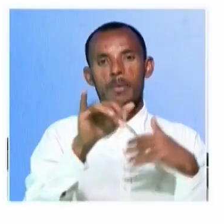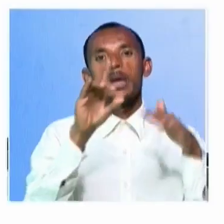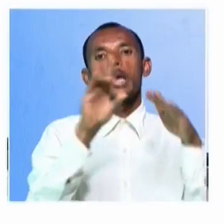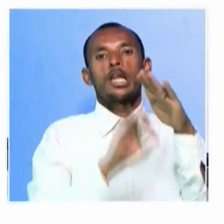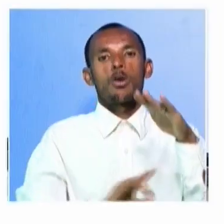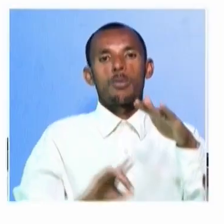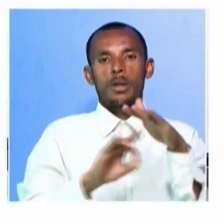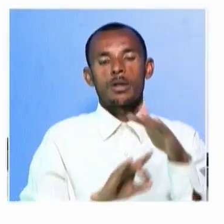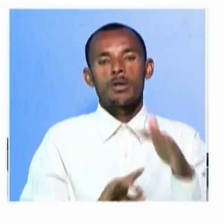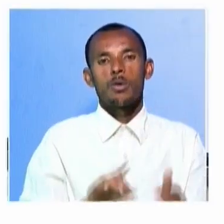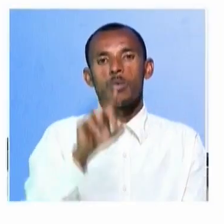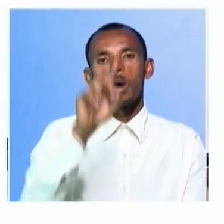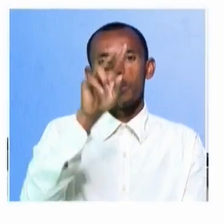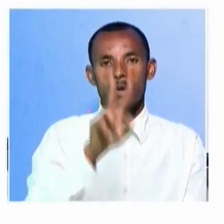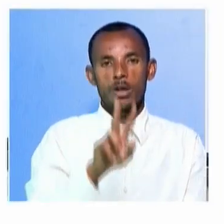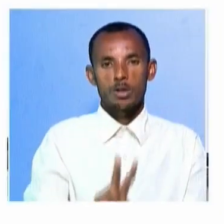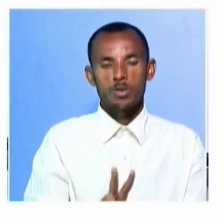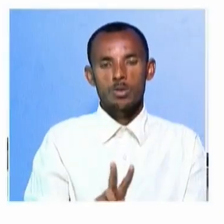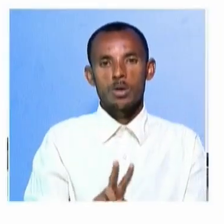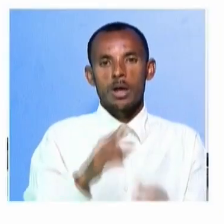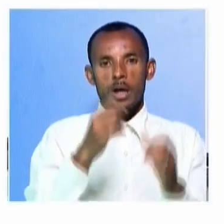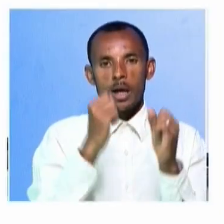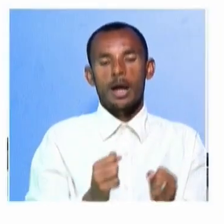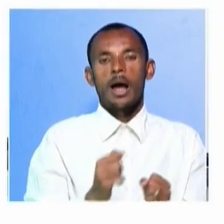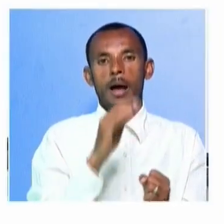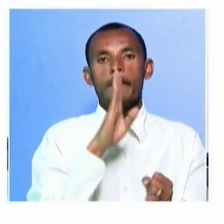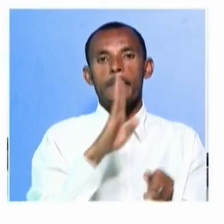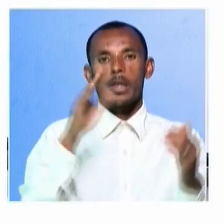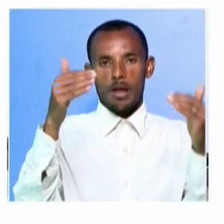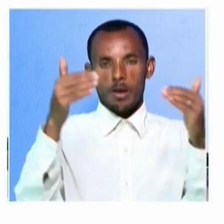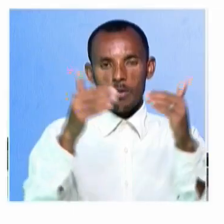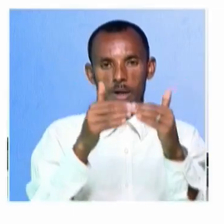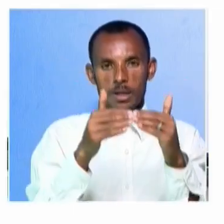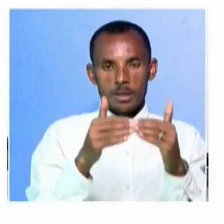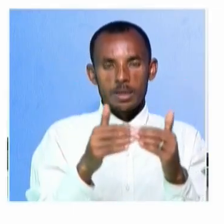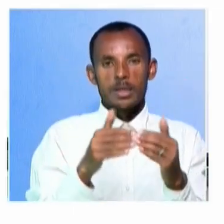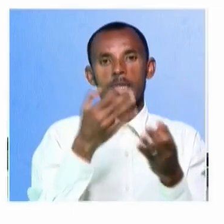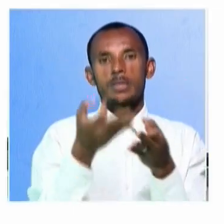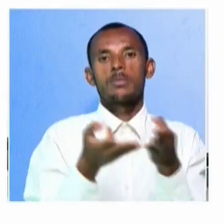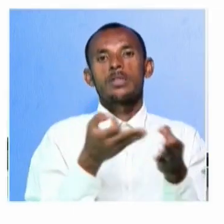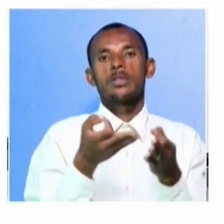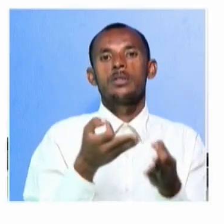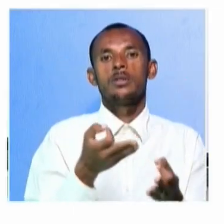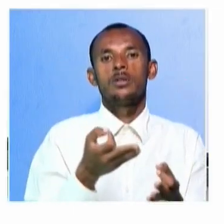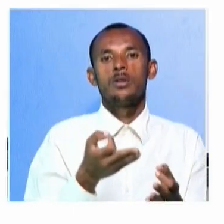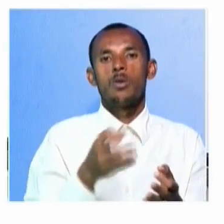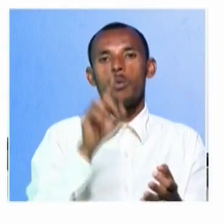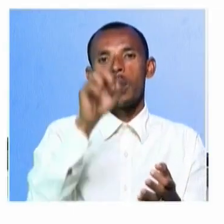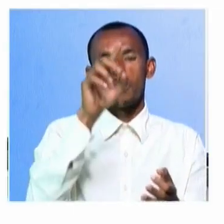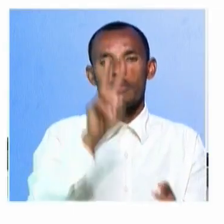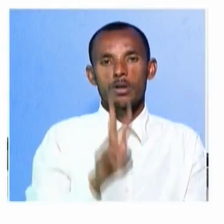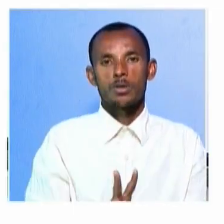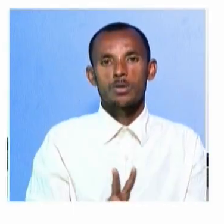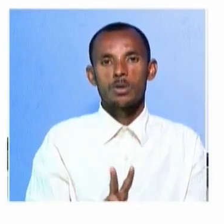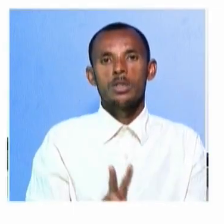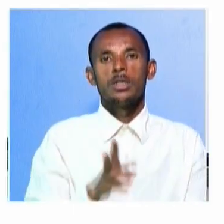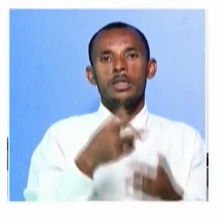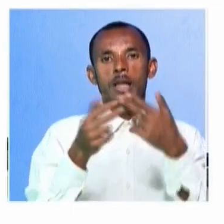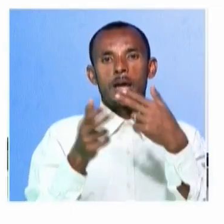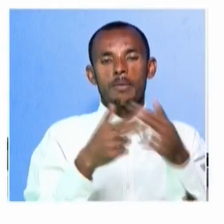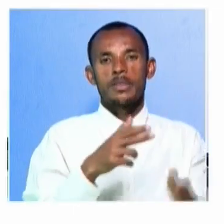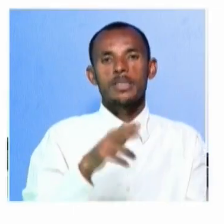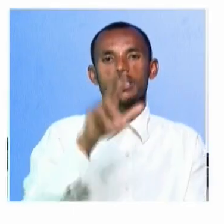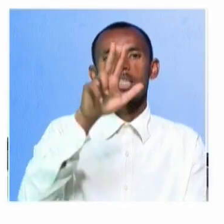So 1 over 2 can be equivalently expressed as 1 over 2 times